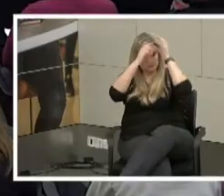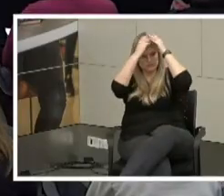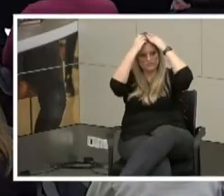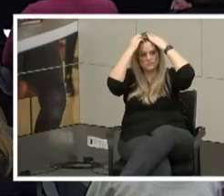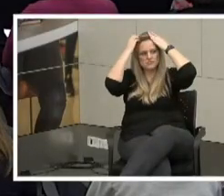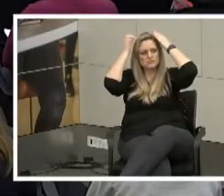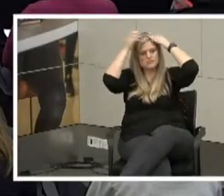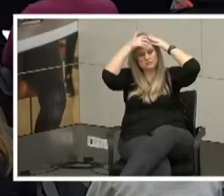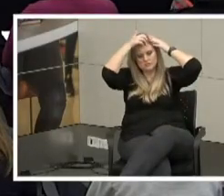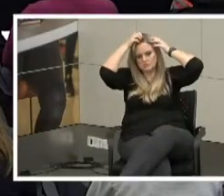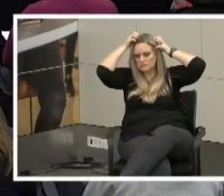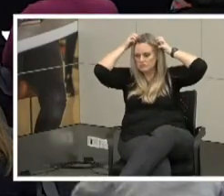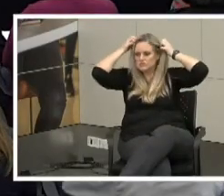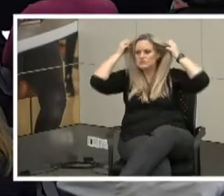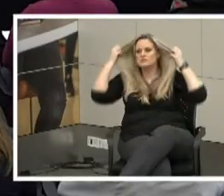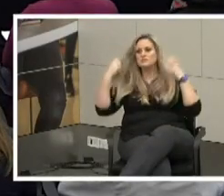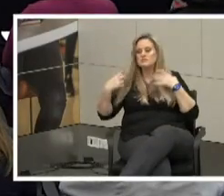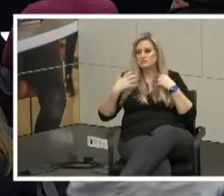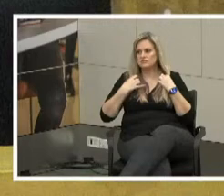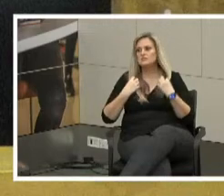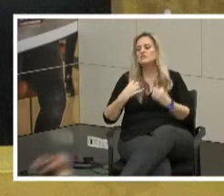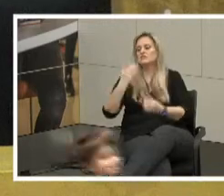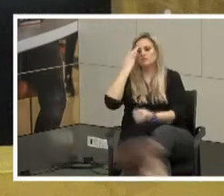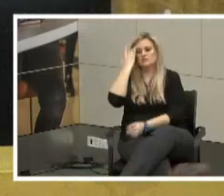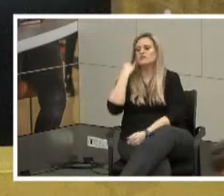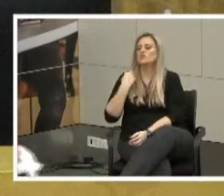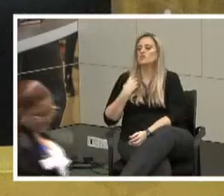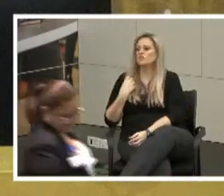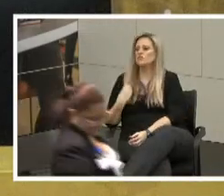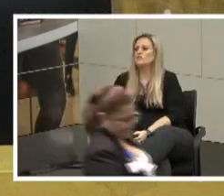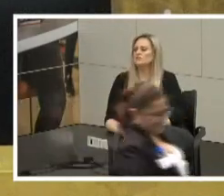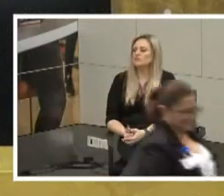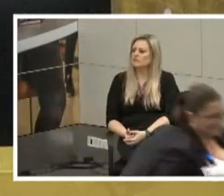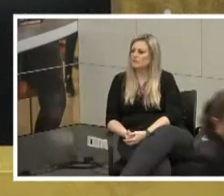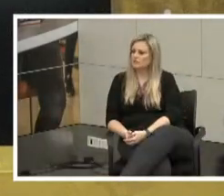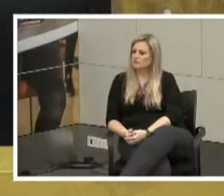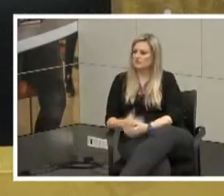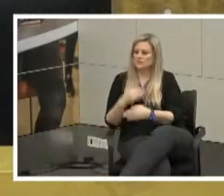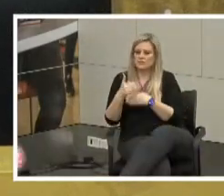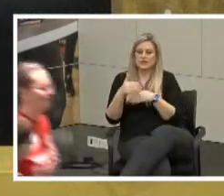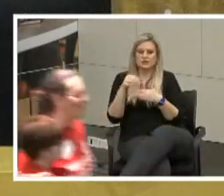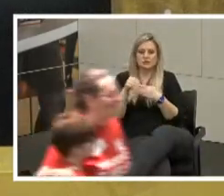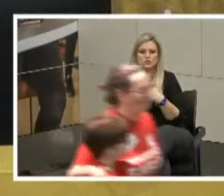you our next our next student speaker is Nova